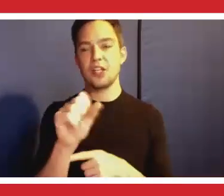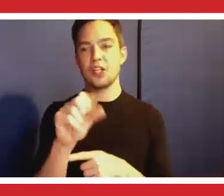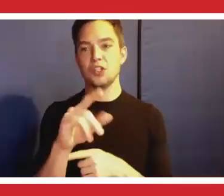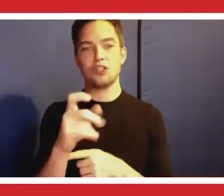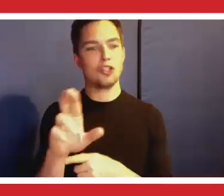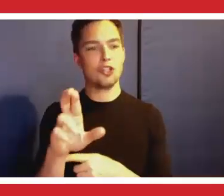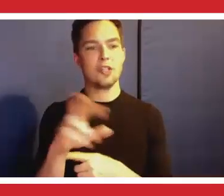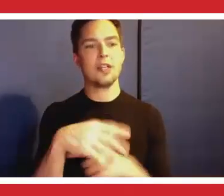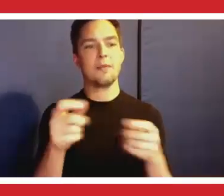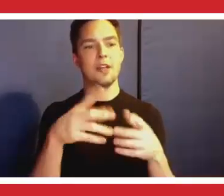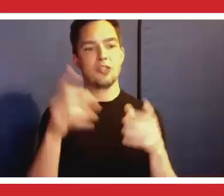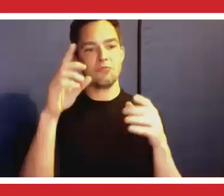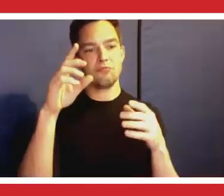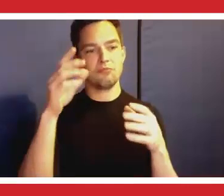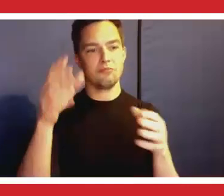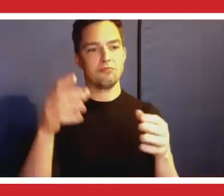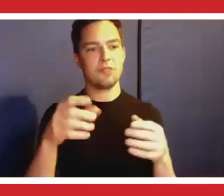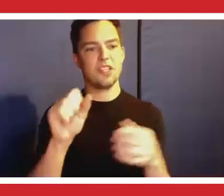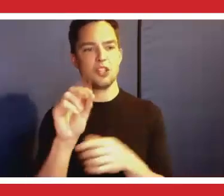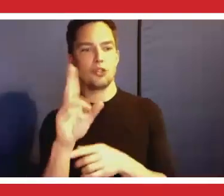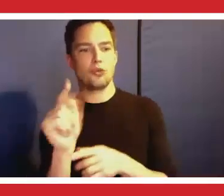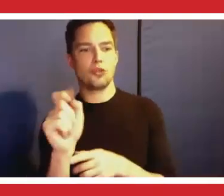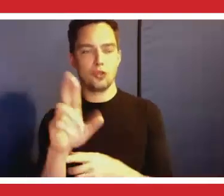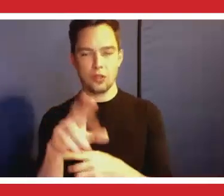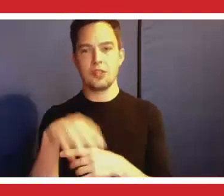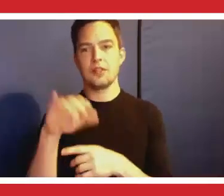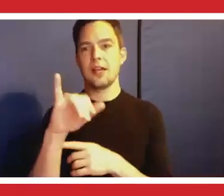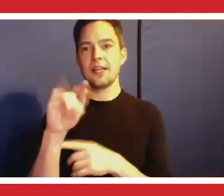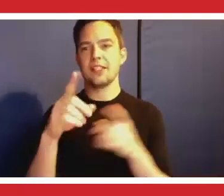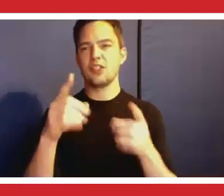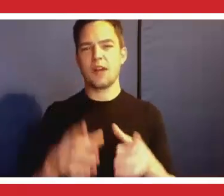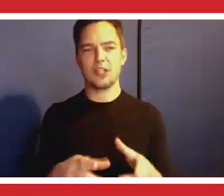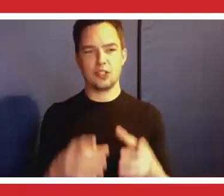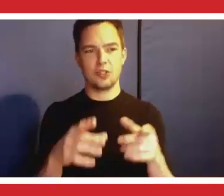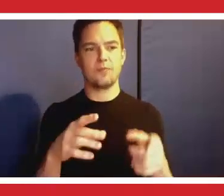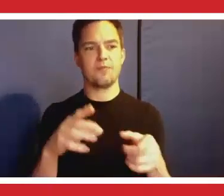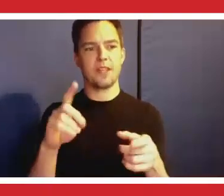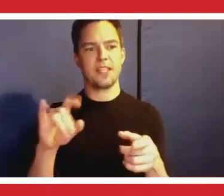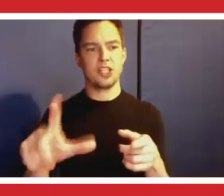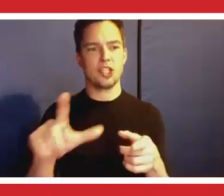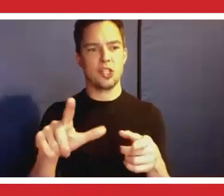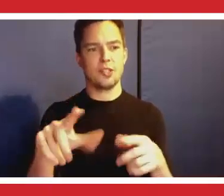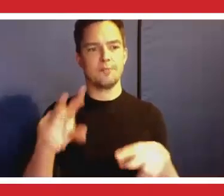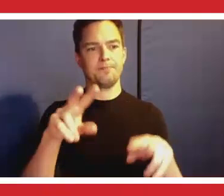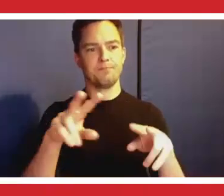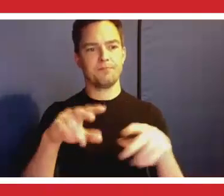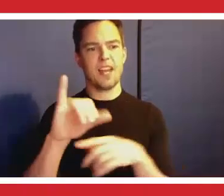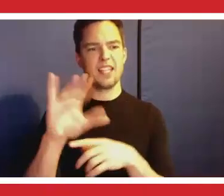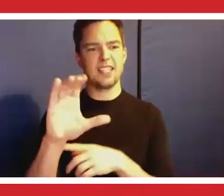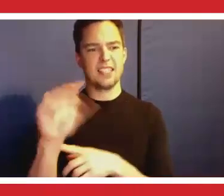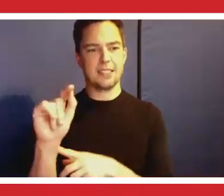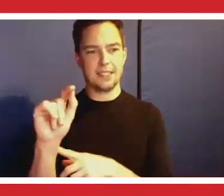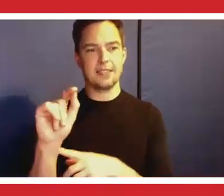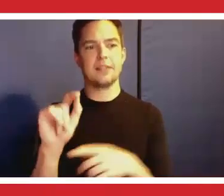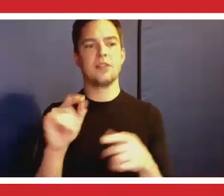Director of ICT Development Associates and someone who brings more than 25 years of experience working with